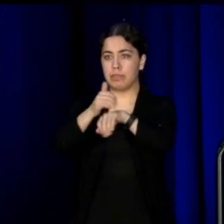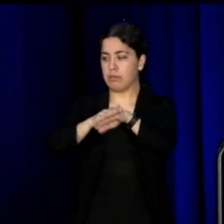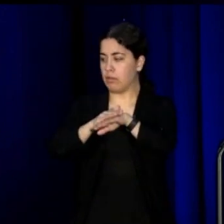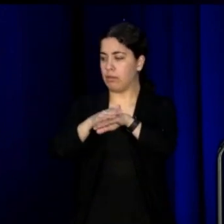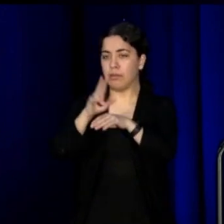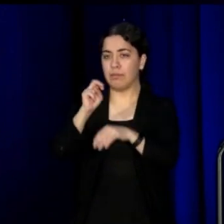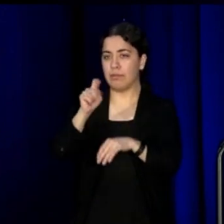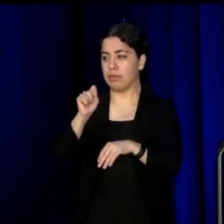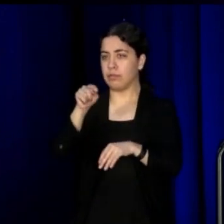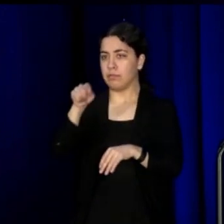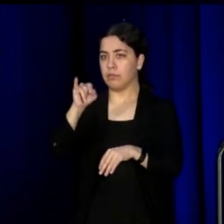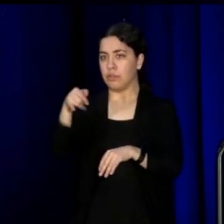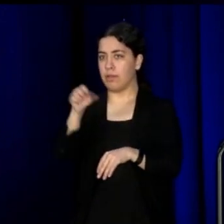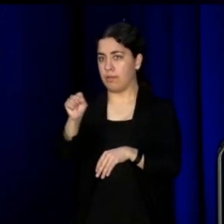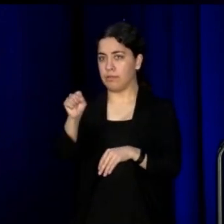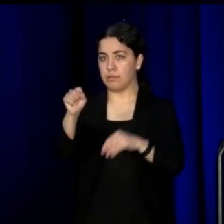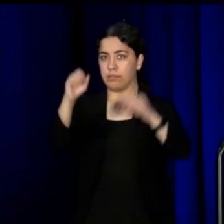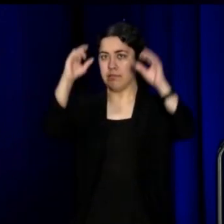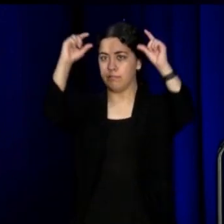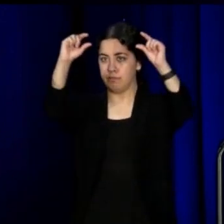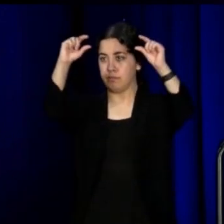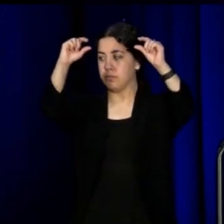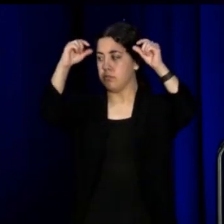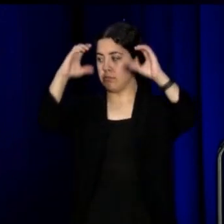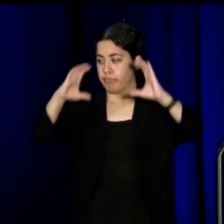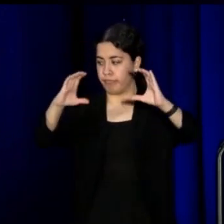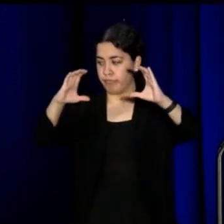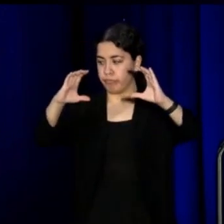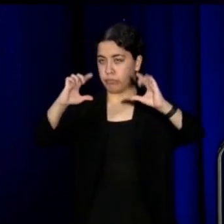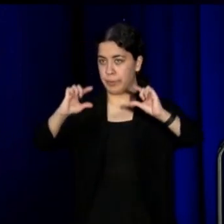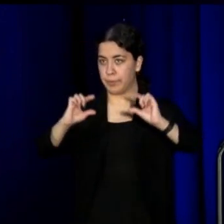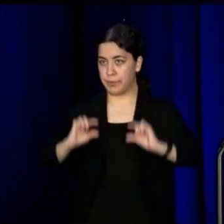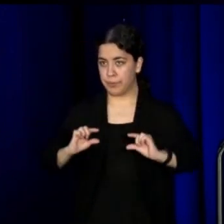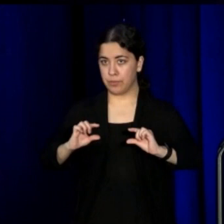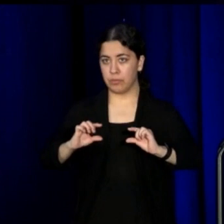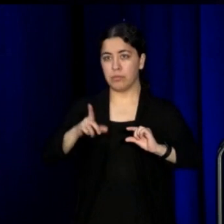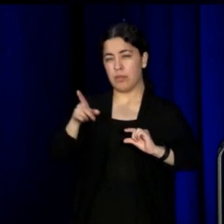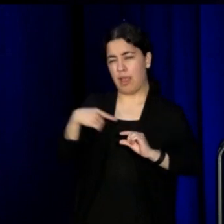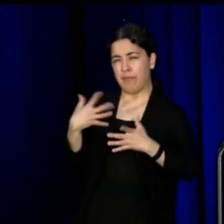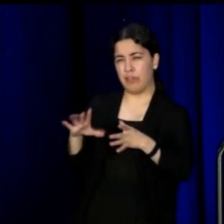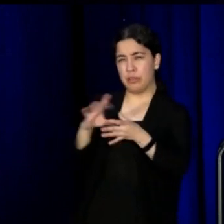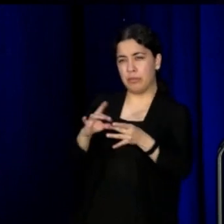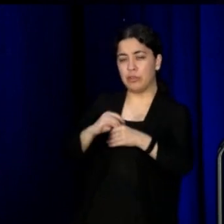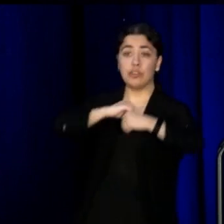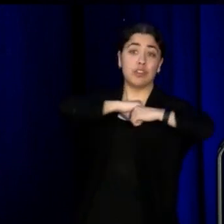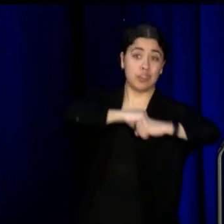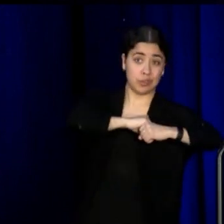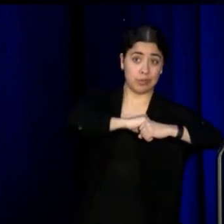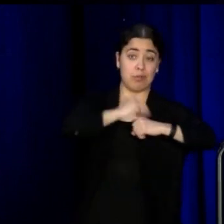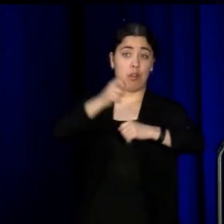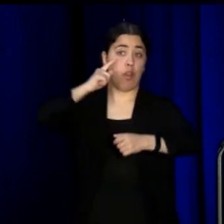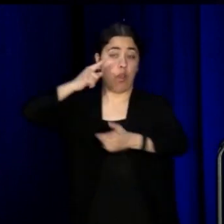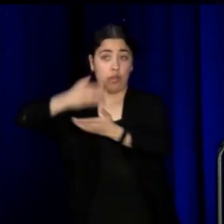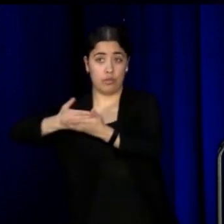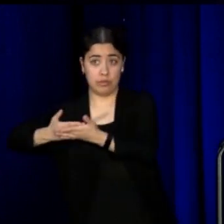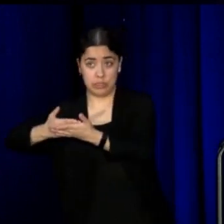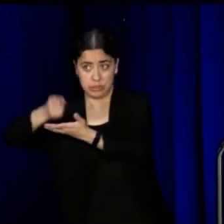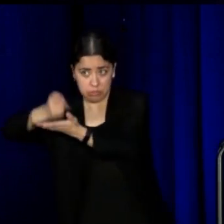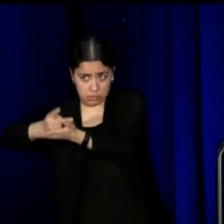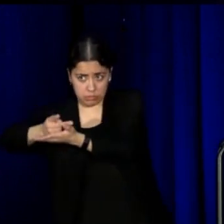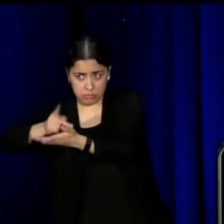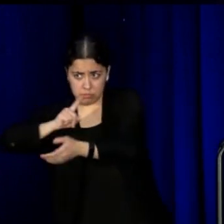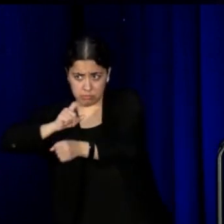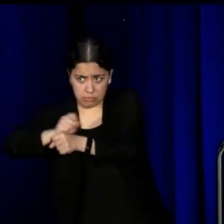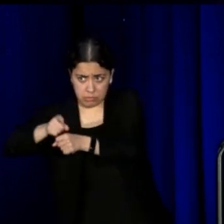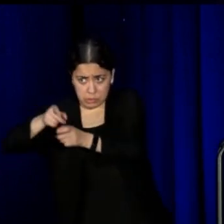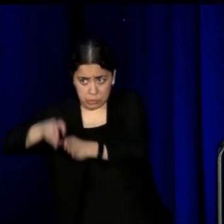was mentioning before about security and authorization. You can get certain information from the user, and based on that information,